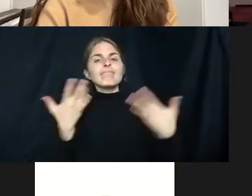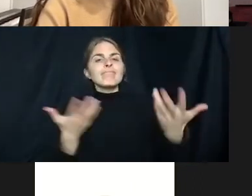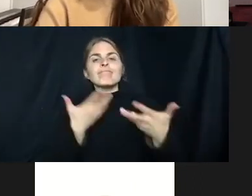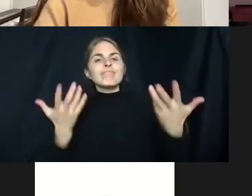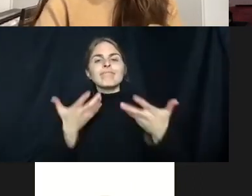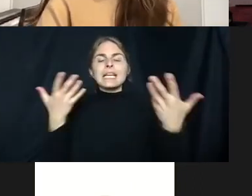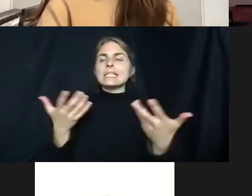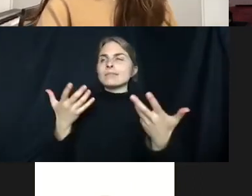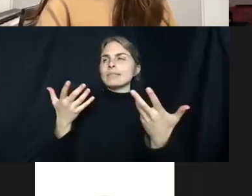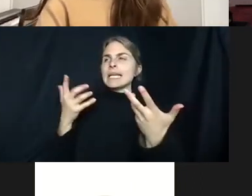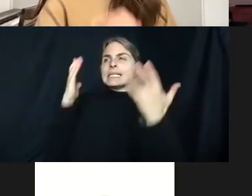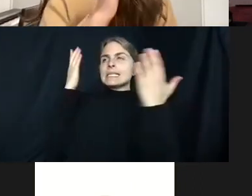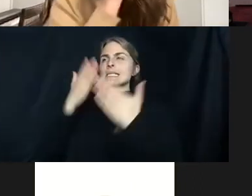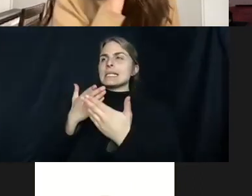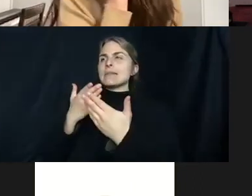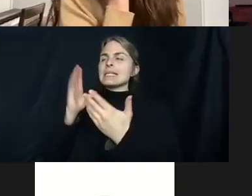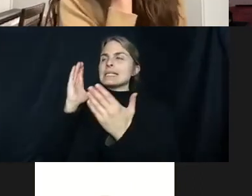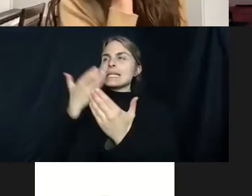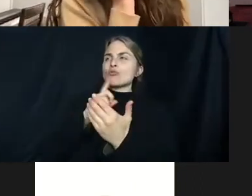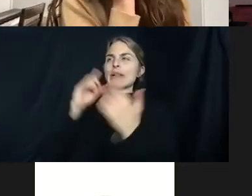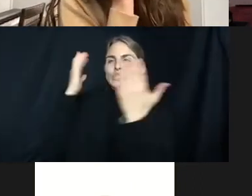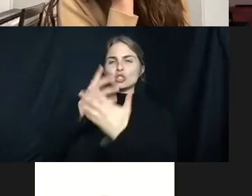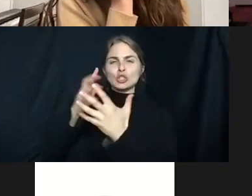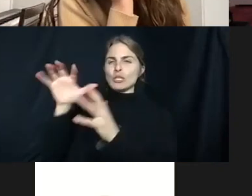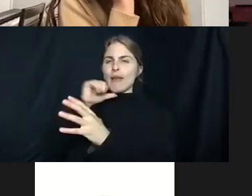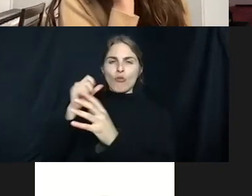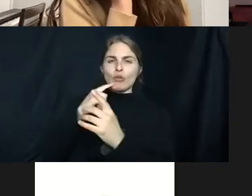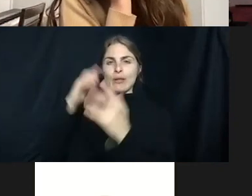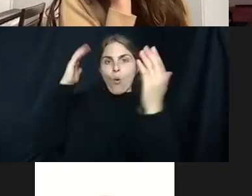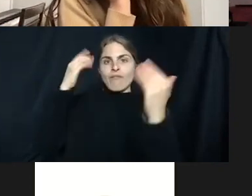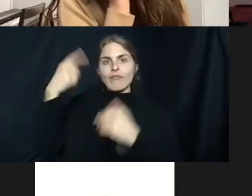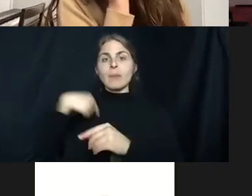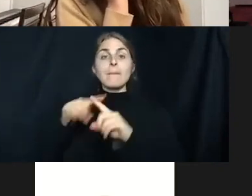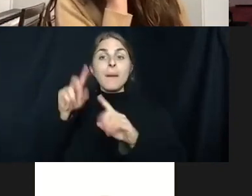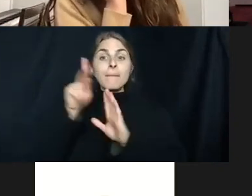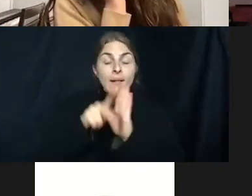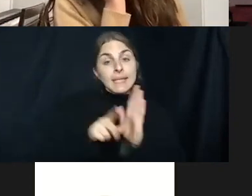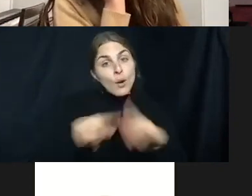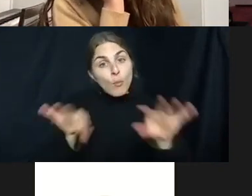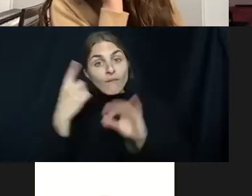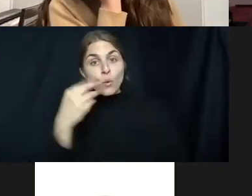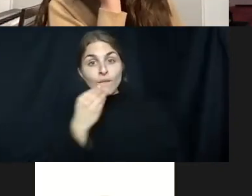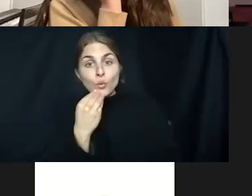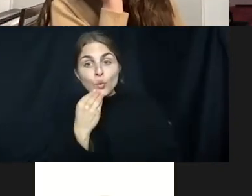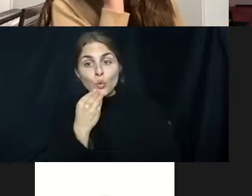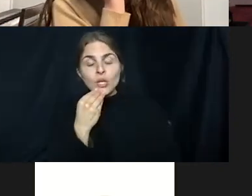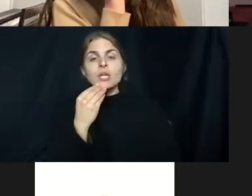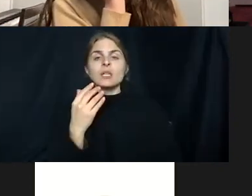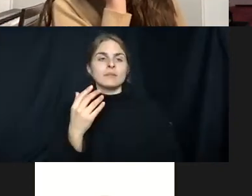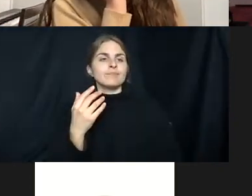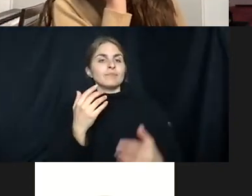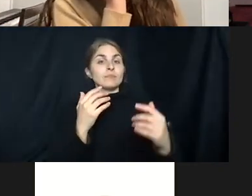me. But if we're talking about policies that I think are important in order for food justice to occur,